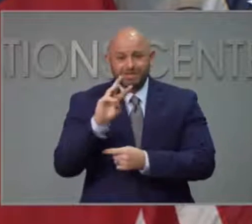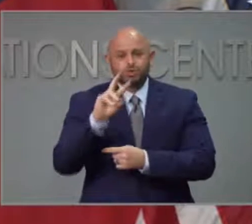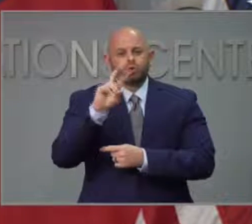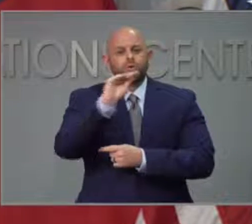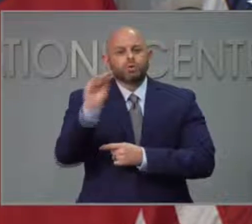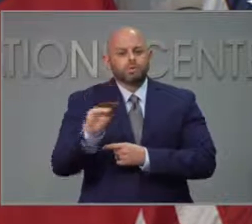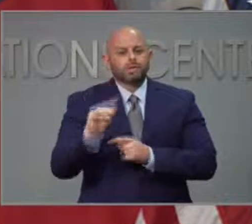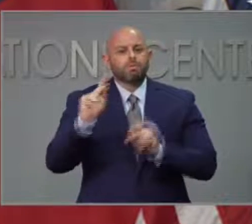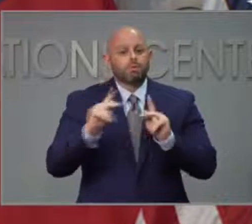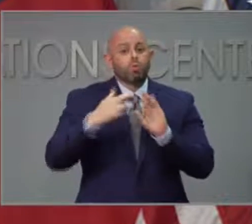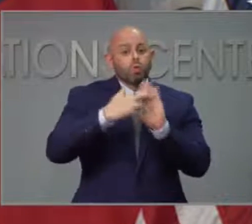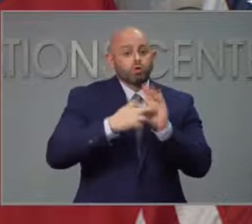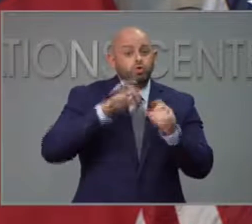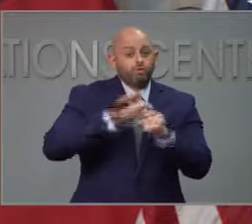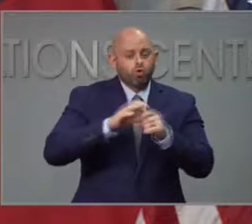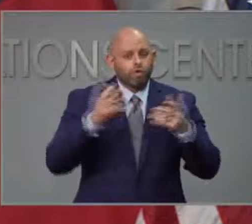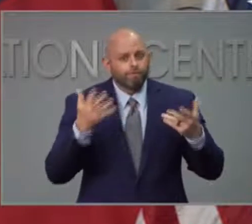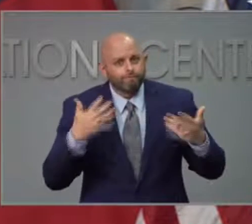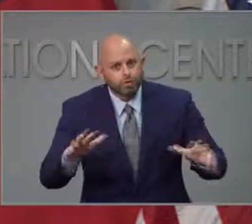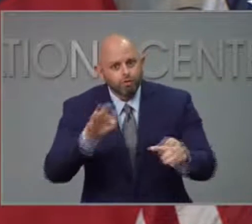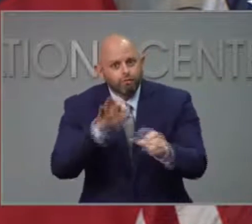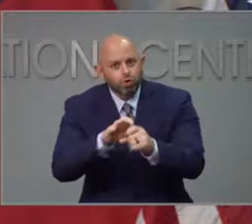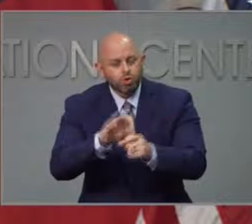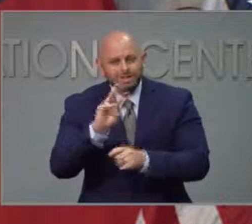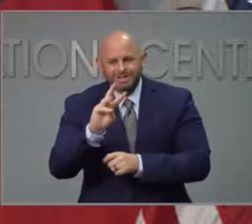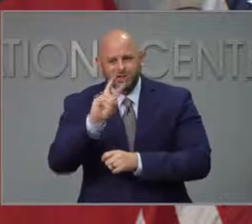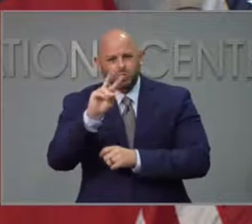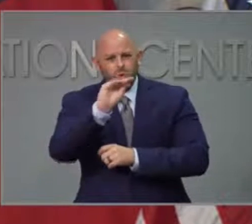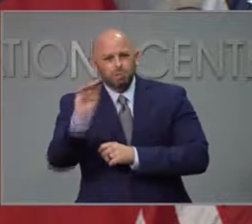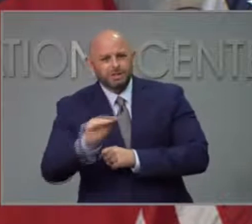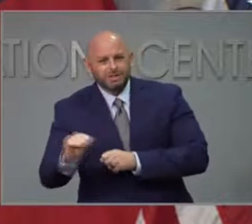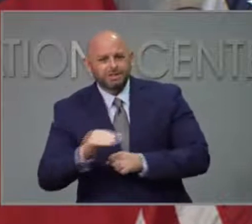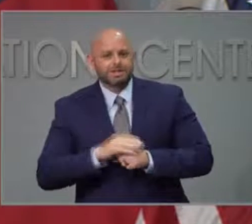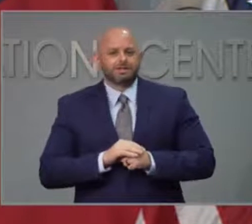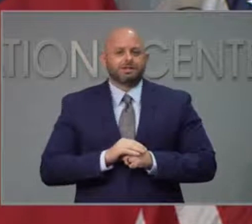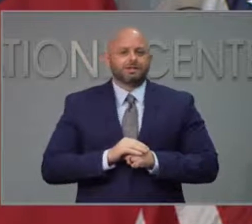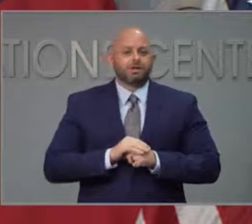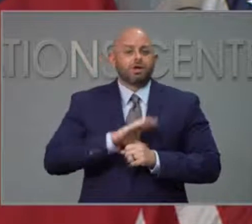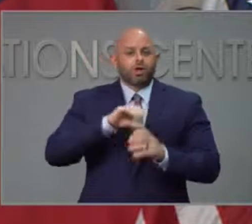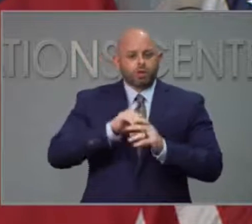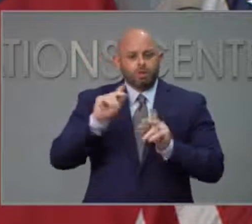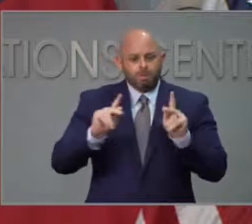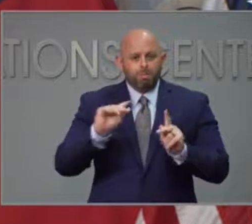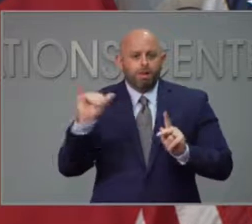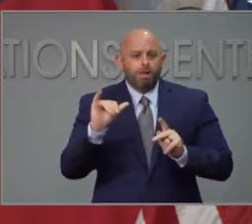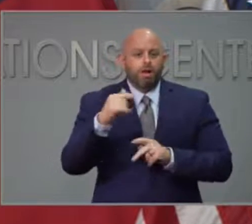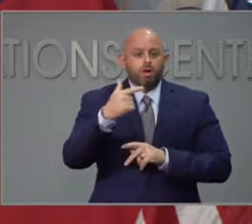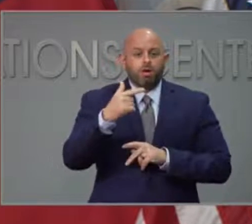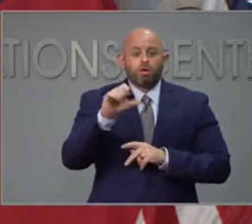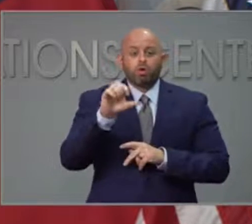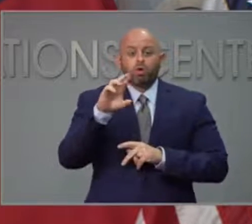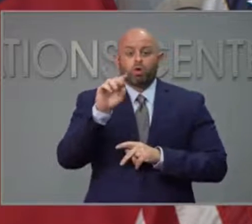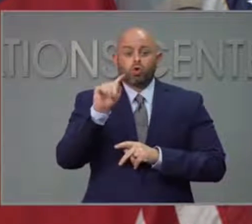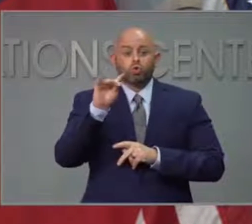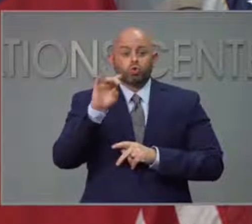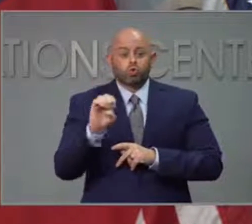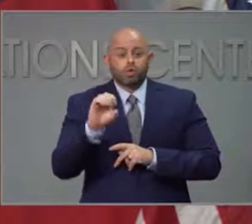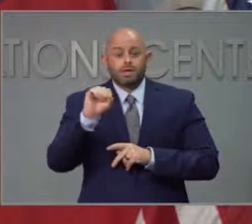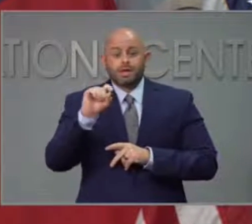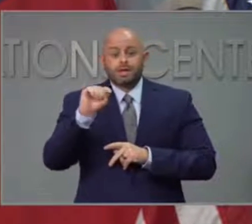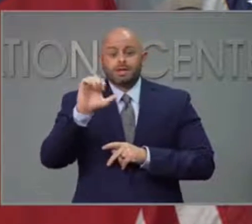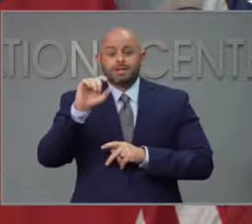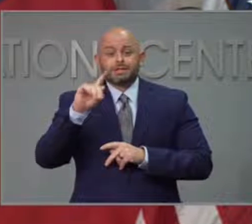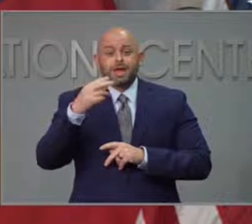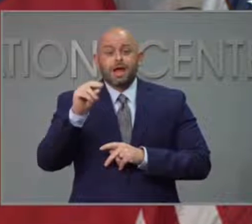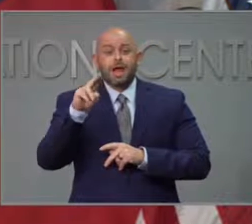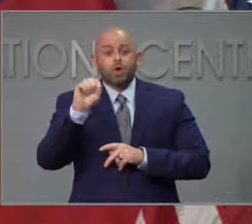voters had cast their ballots. That includes voters like Gertrude Stackhouse, who at 102